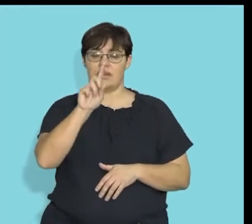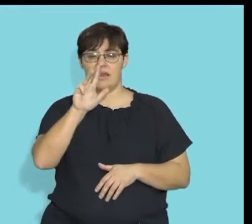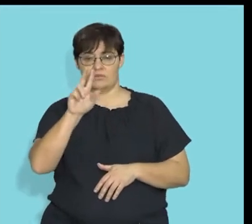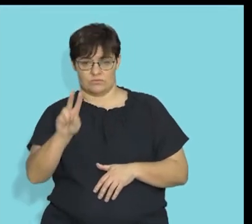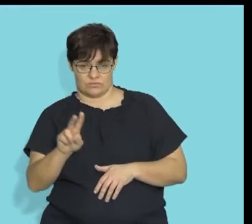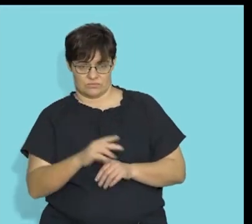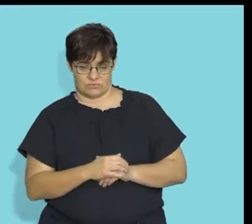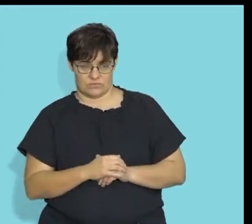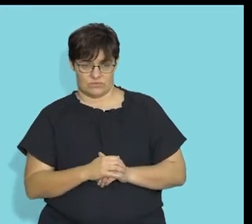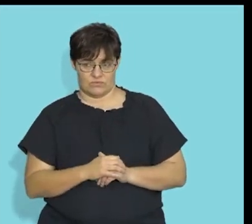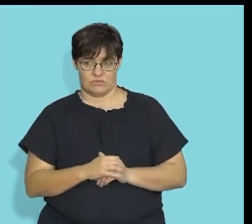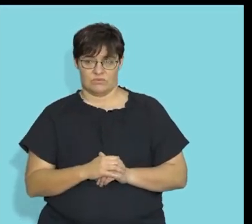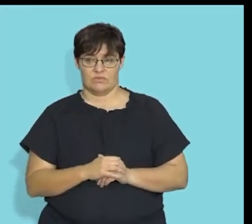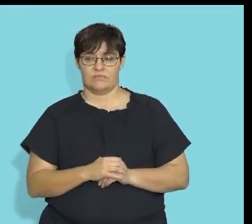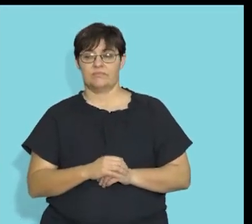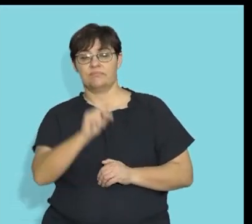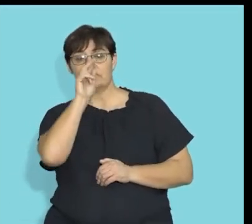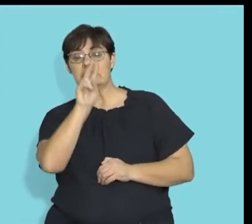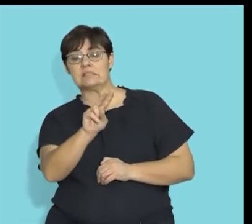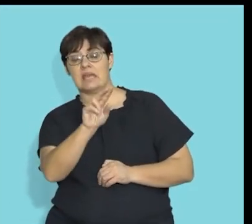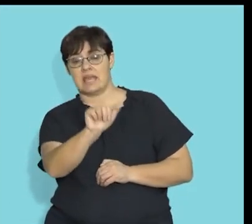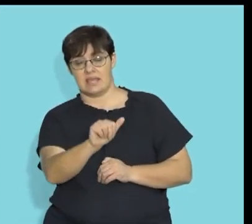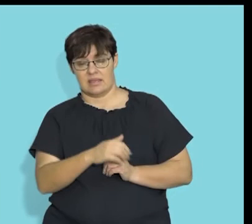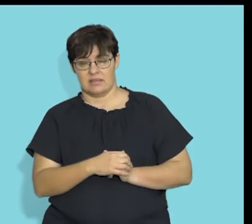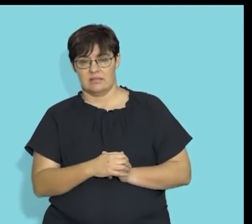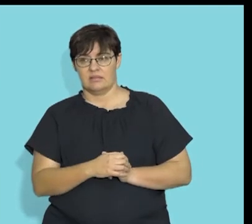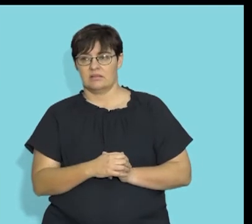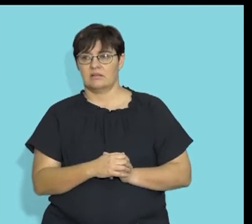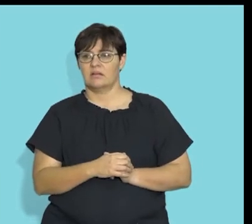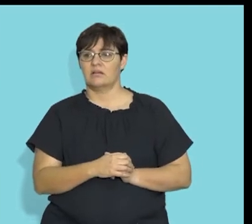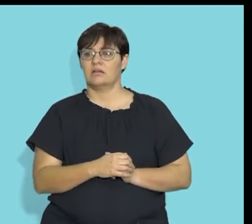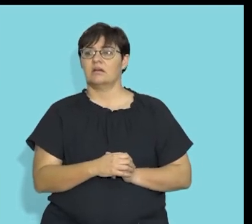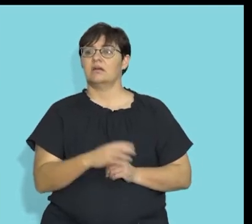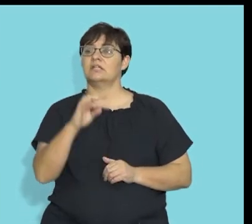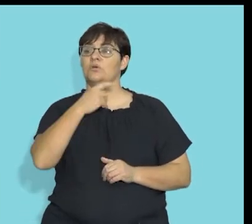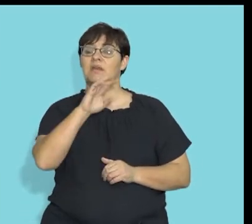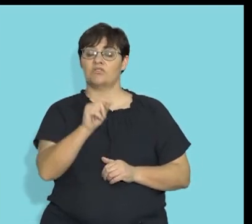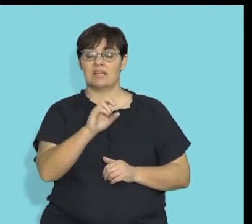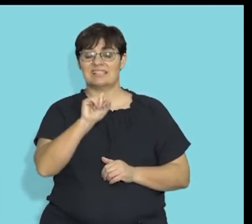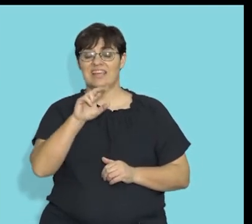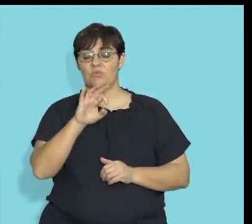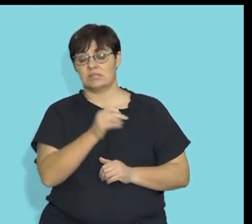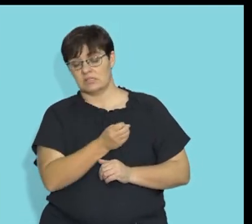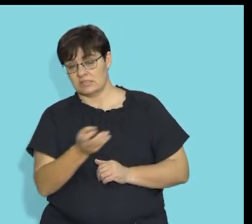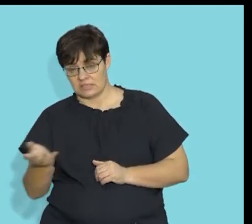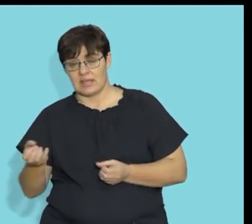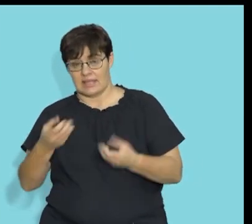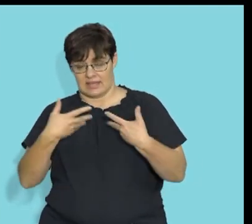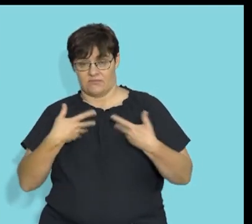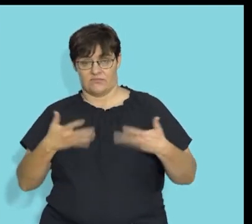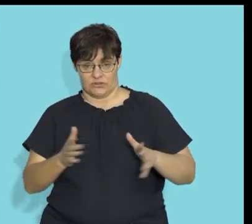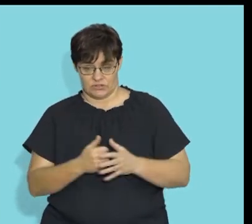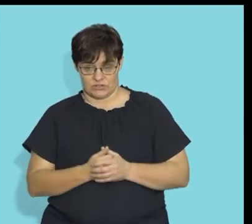8,192. Let's look at A. So we are given the actual geometric